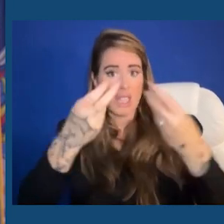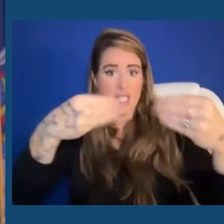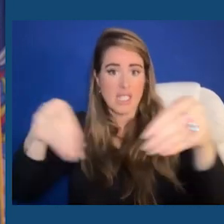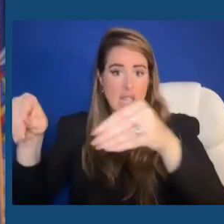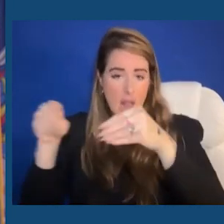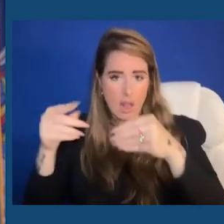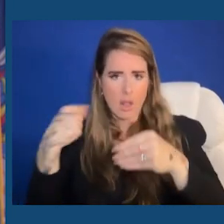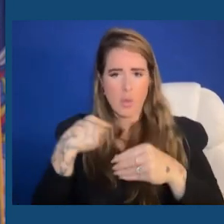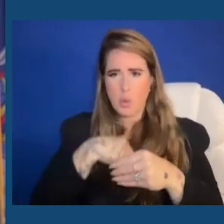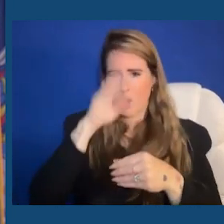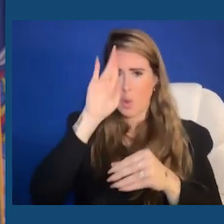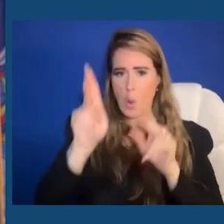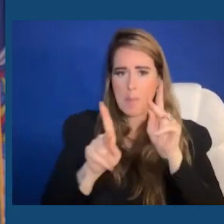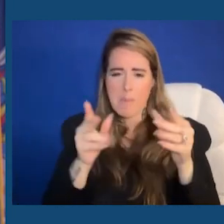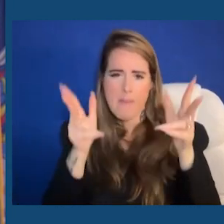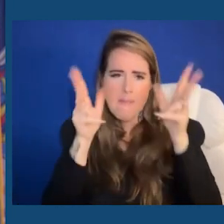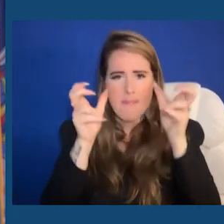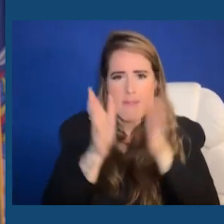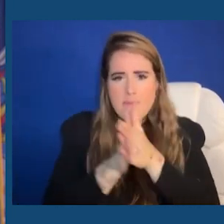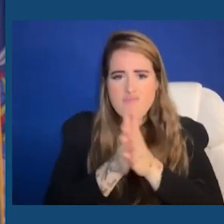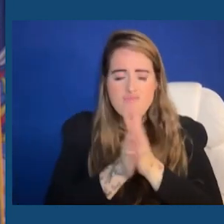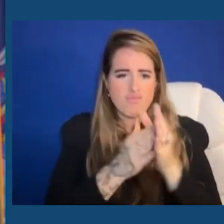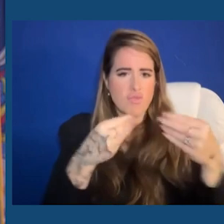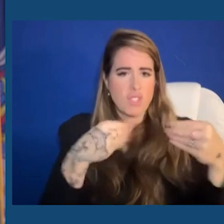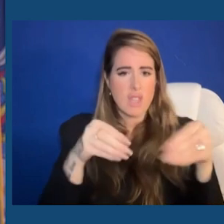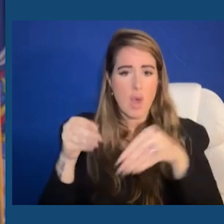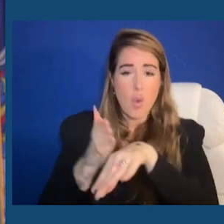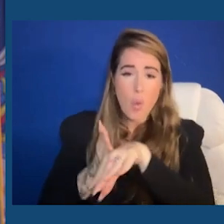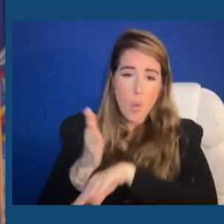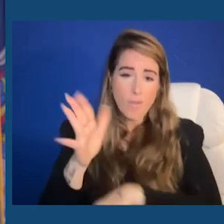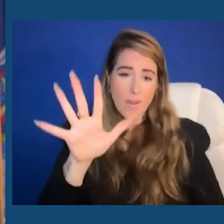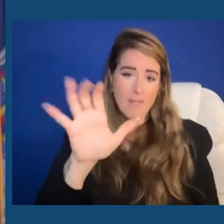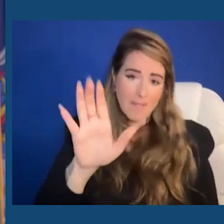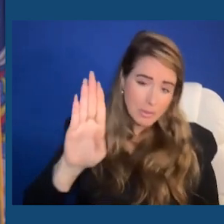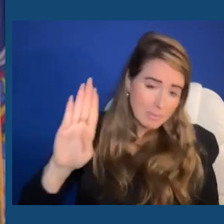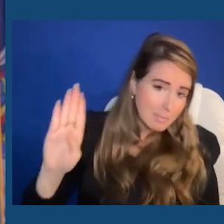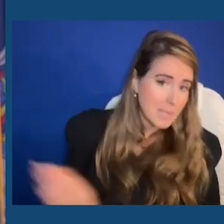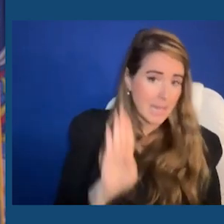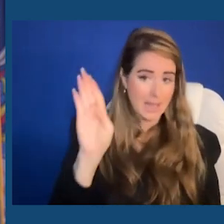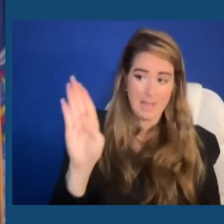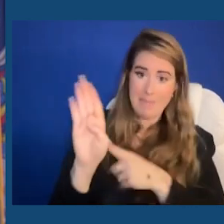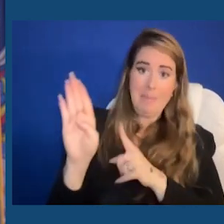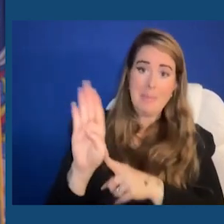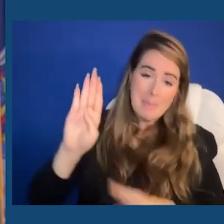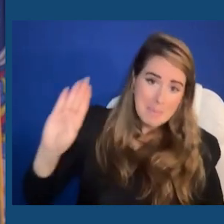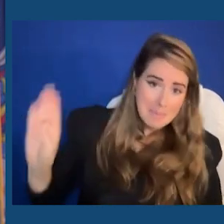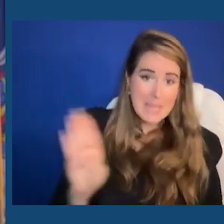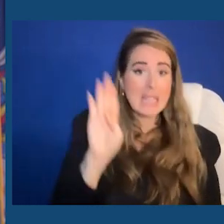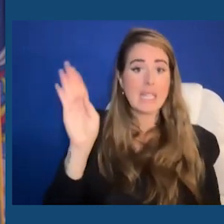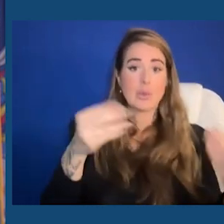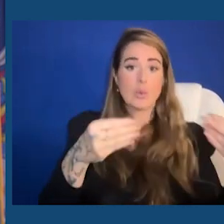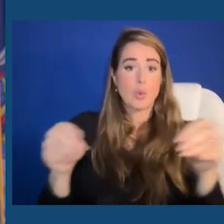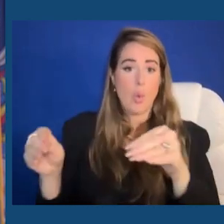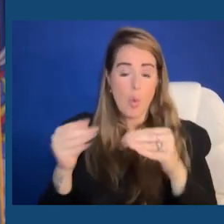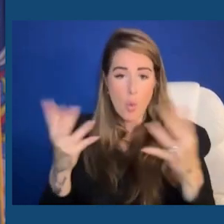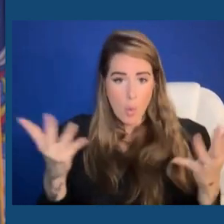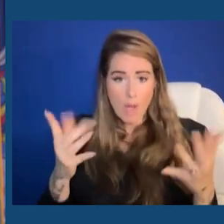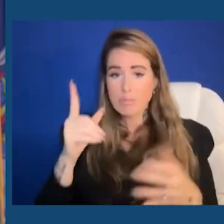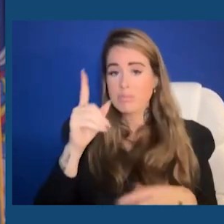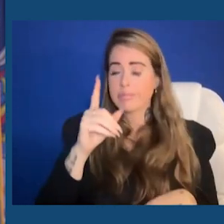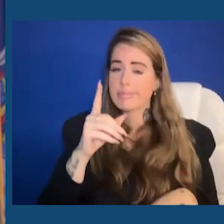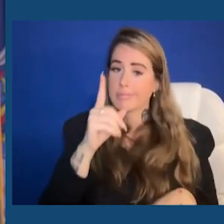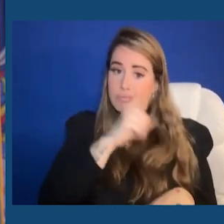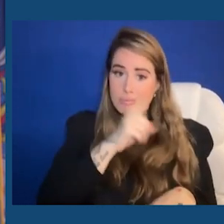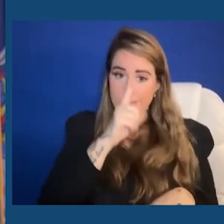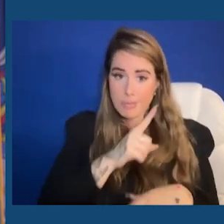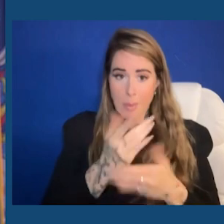are selling over 500 billion with a B, in stolen or counterfeit products throughout